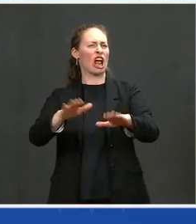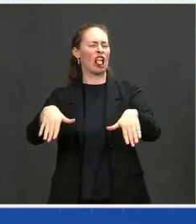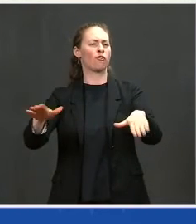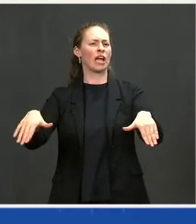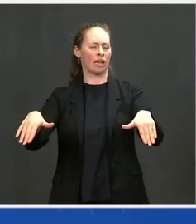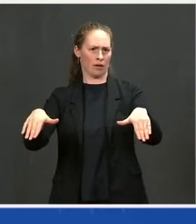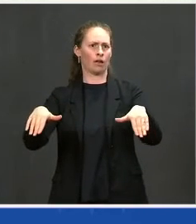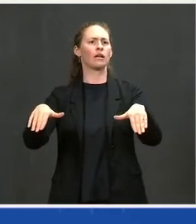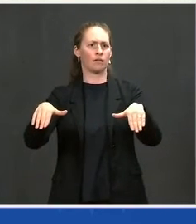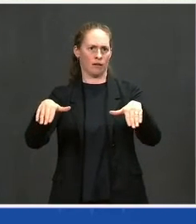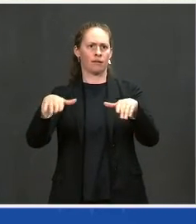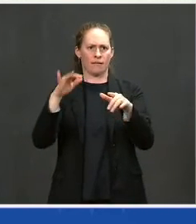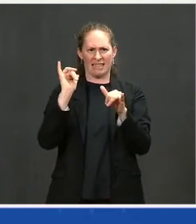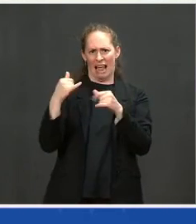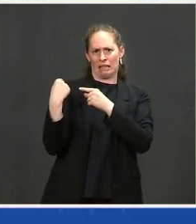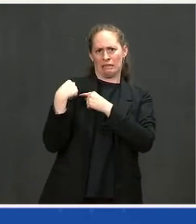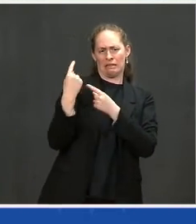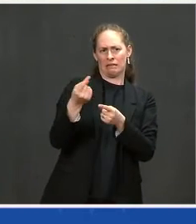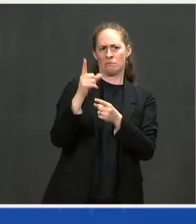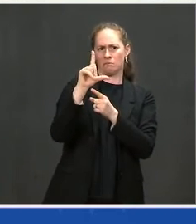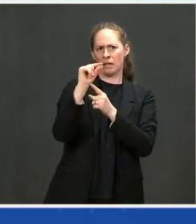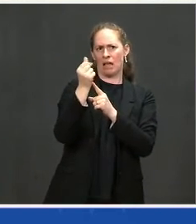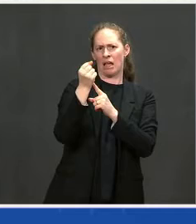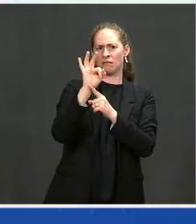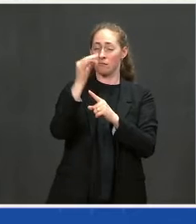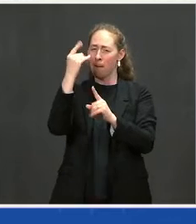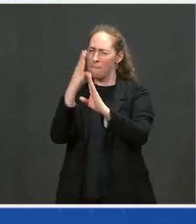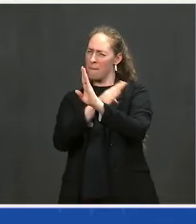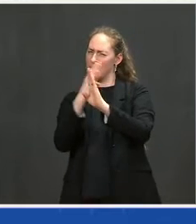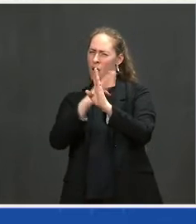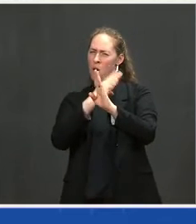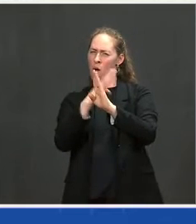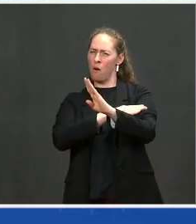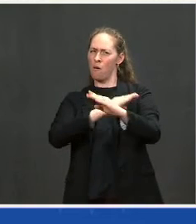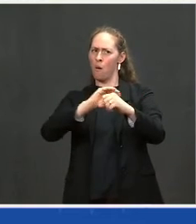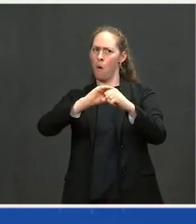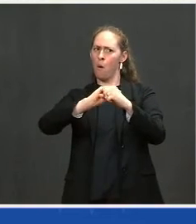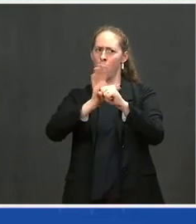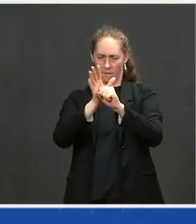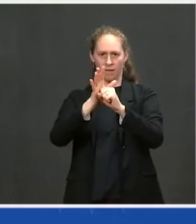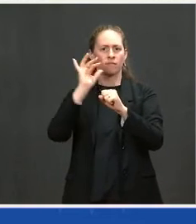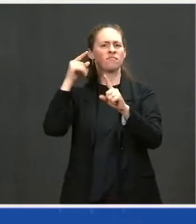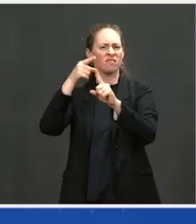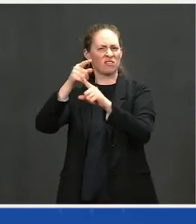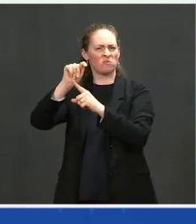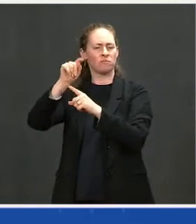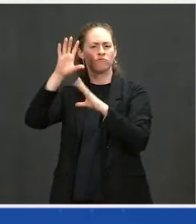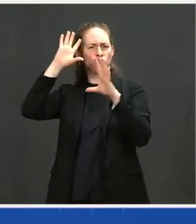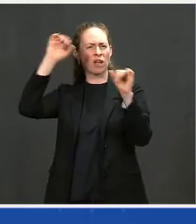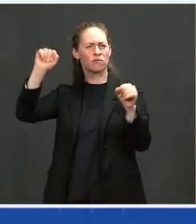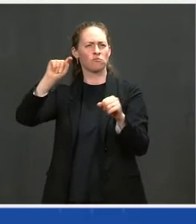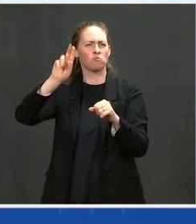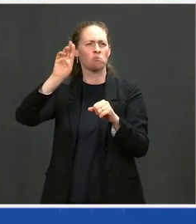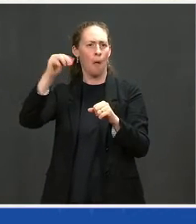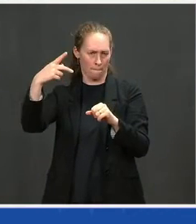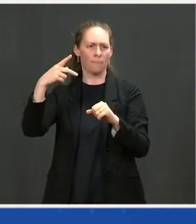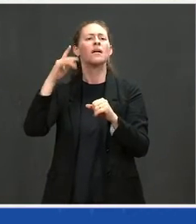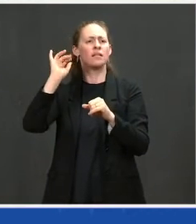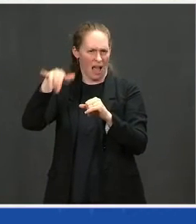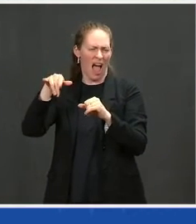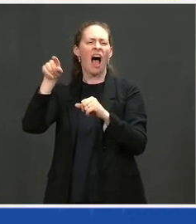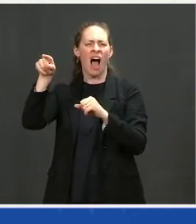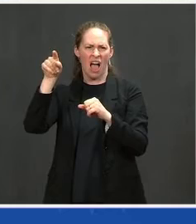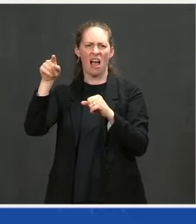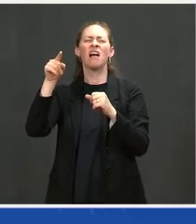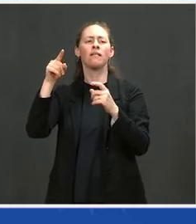in 2019 before the pandemic in the Trump administration. It happens every single